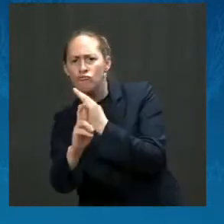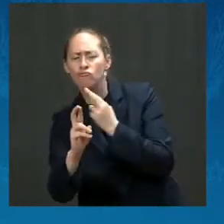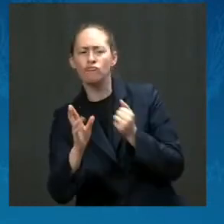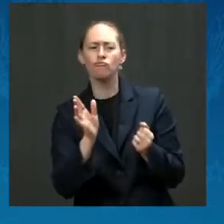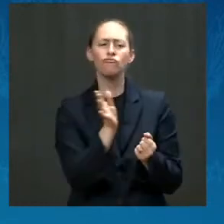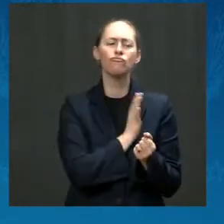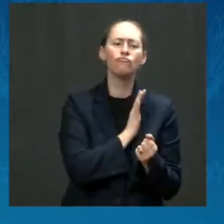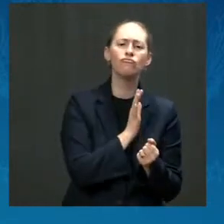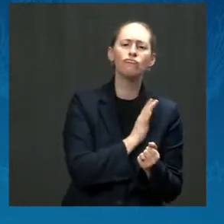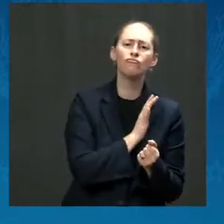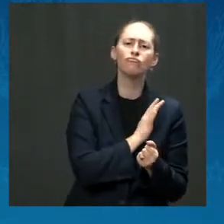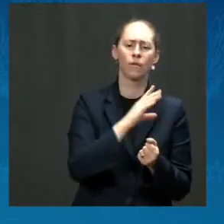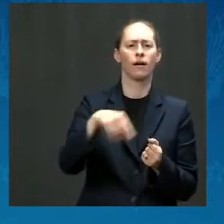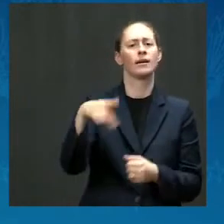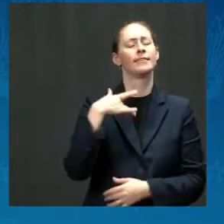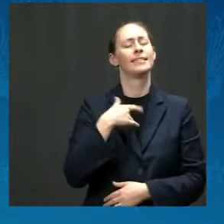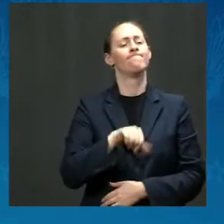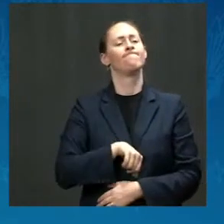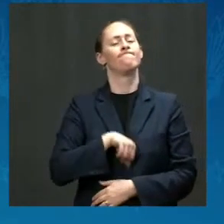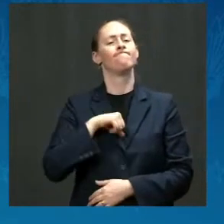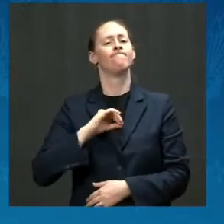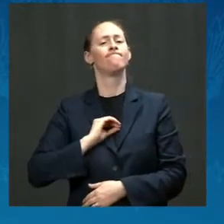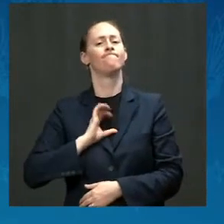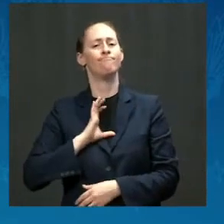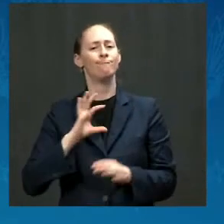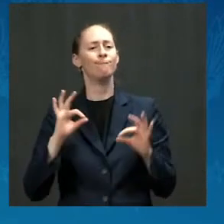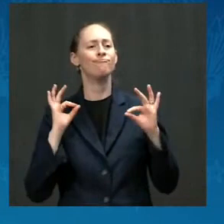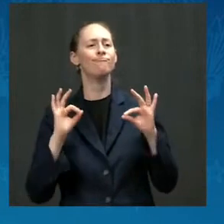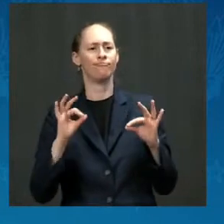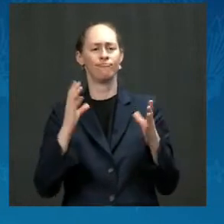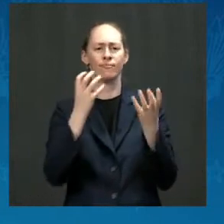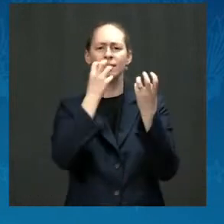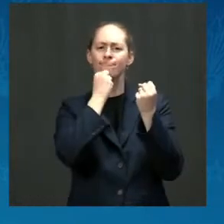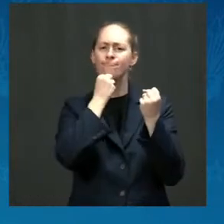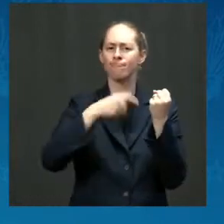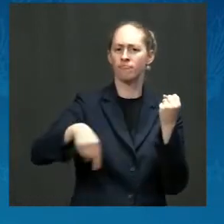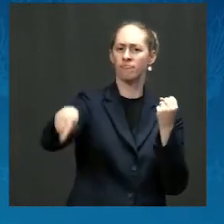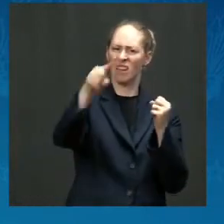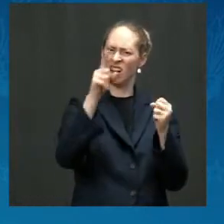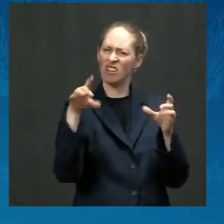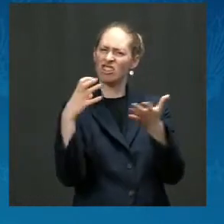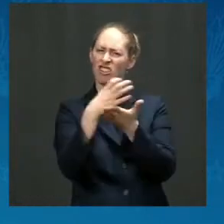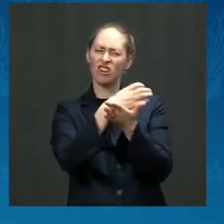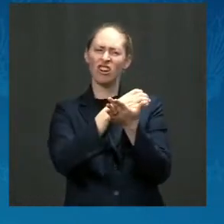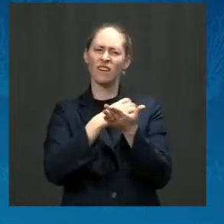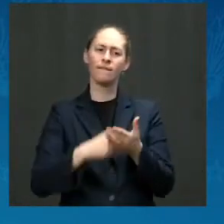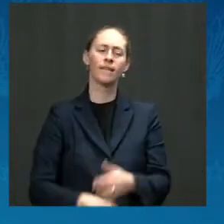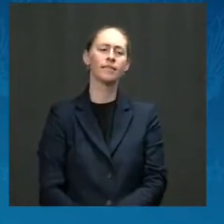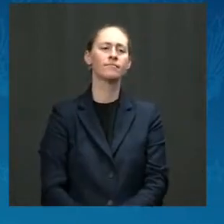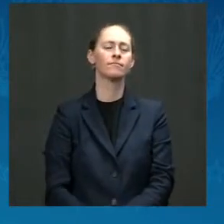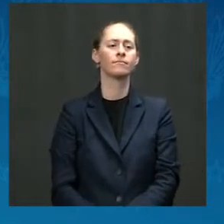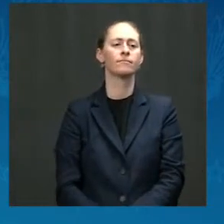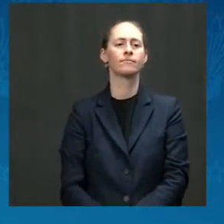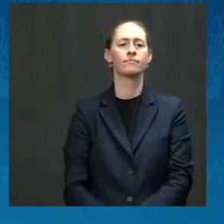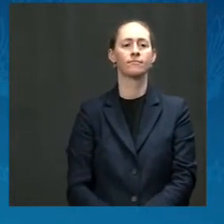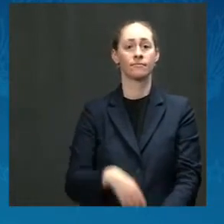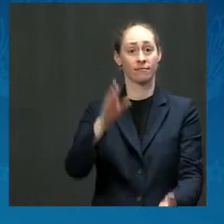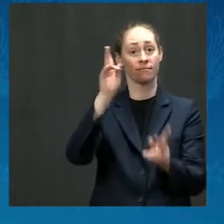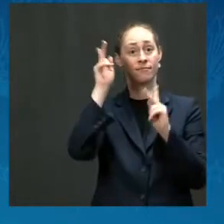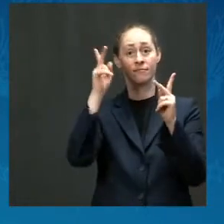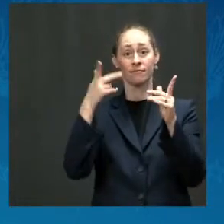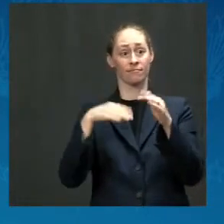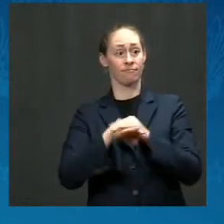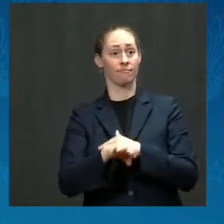respect, which all human beings deserve. They know they will walk in these doors and be in a